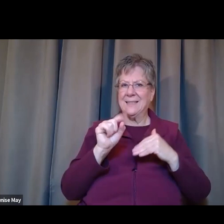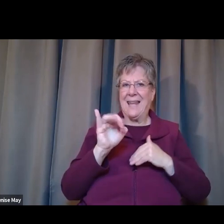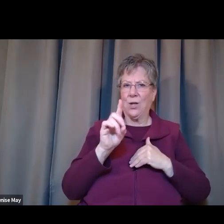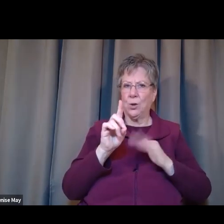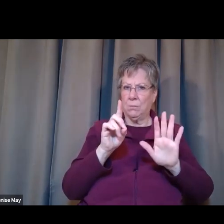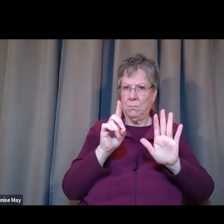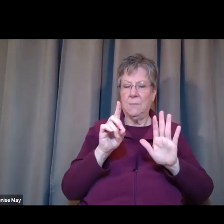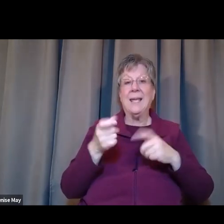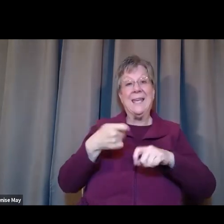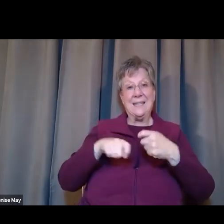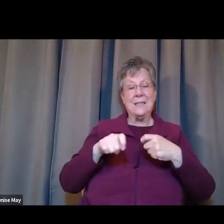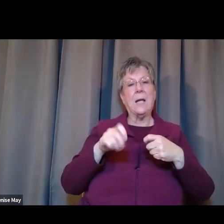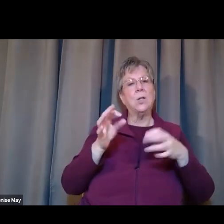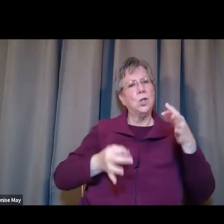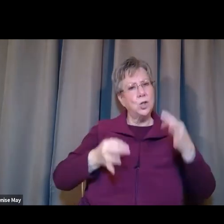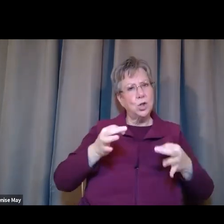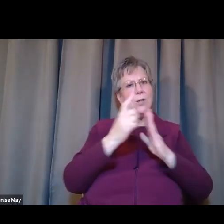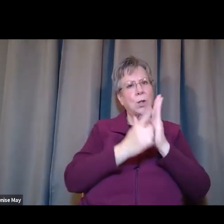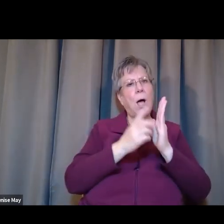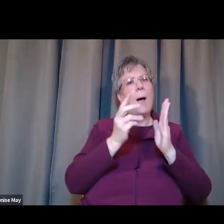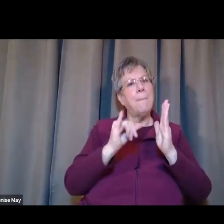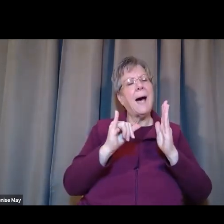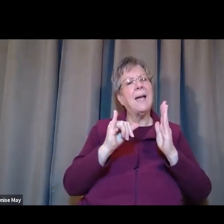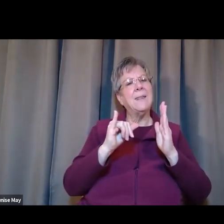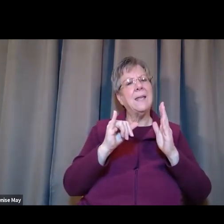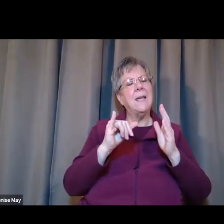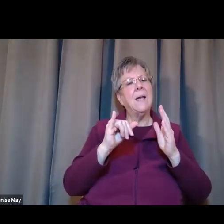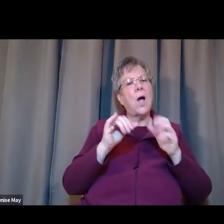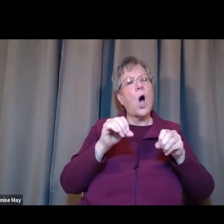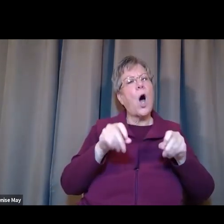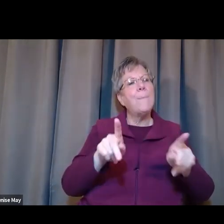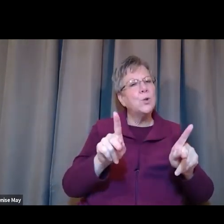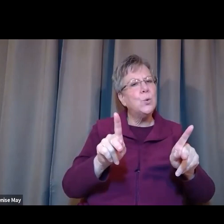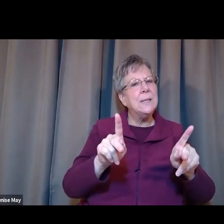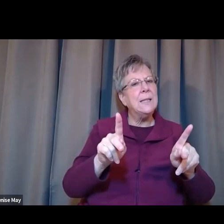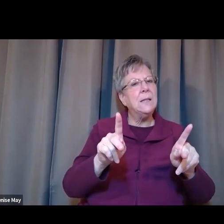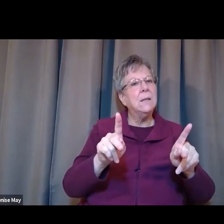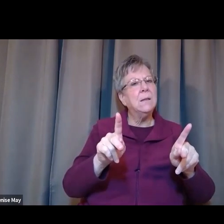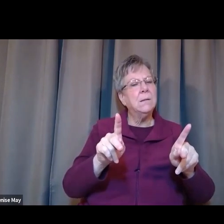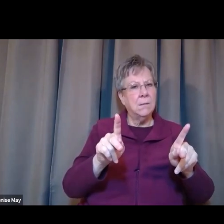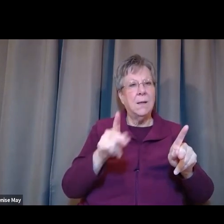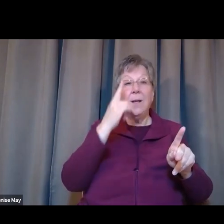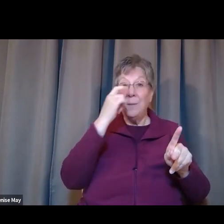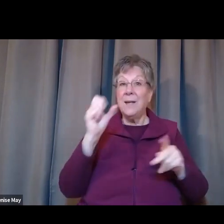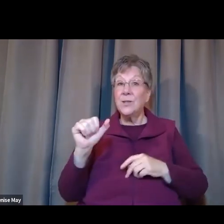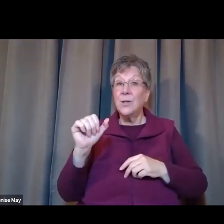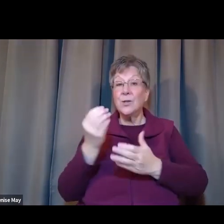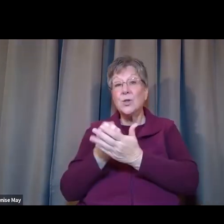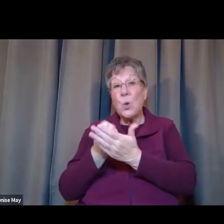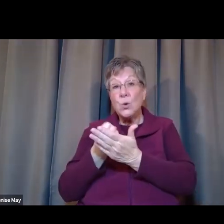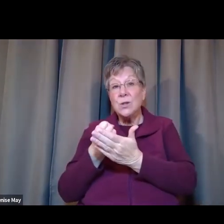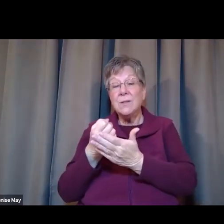Instead, you need to judge a law by the equality of opportunity. And because there are socioeconomic status differences and